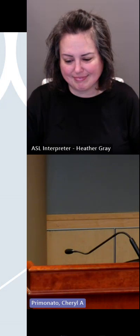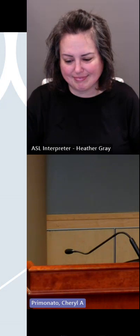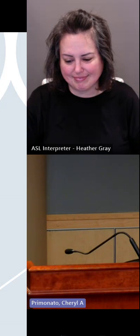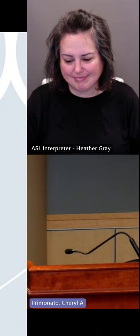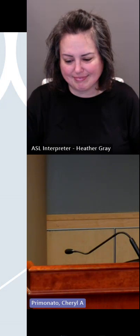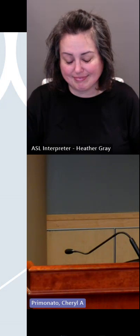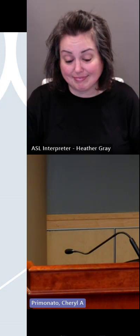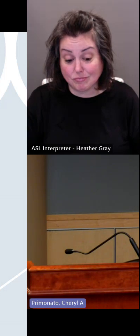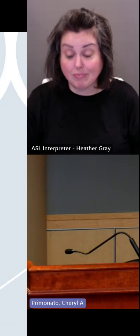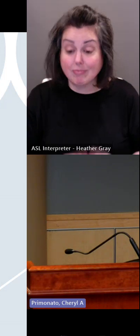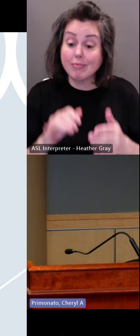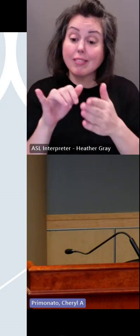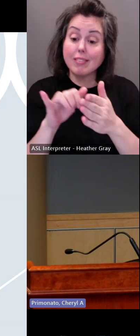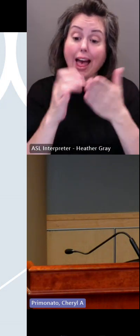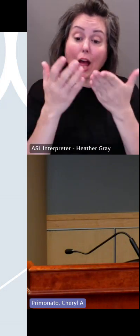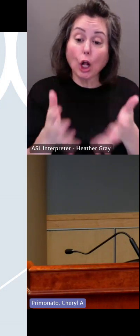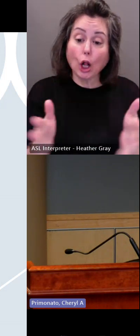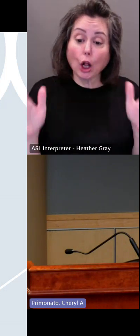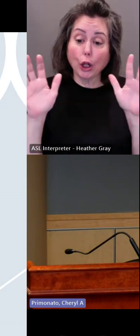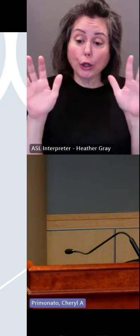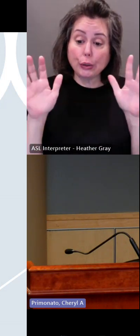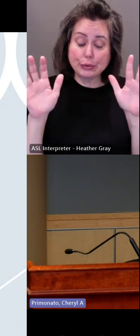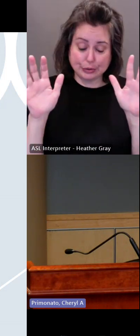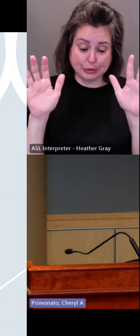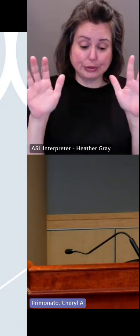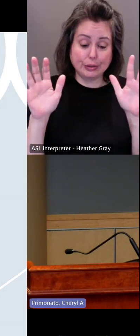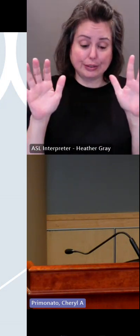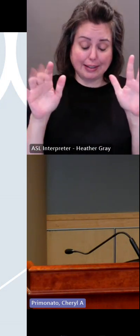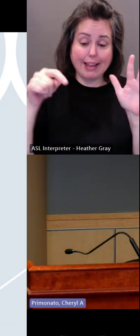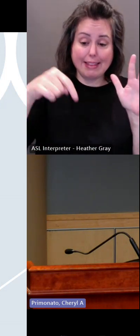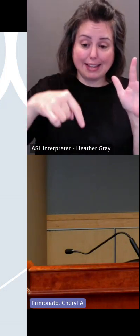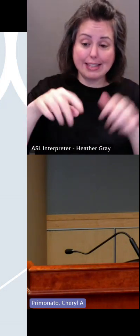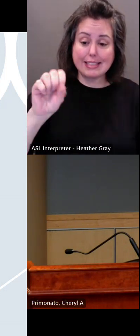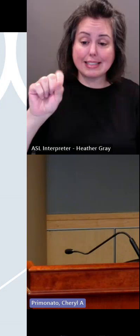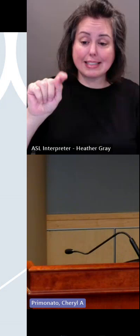So that concludes our planning and stakeholders